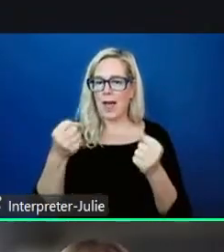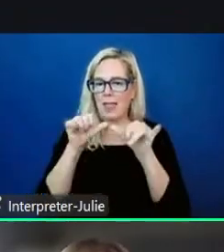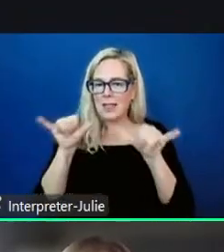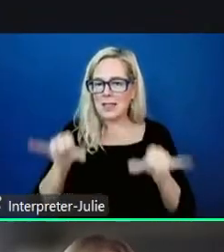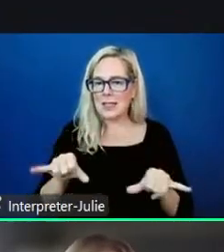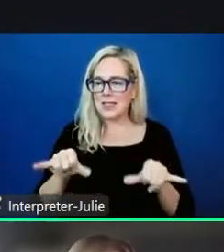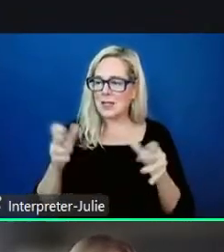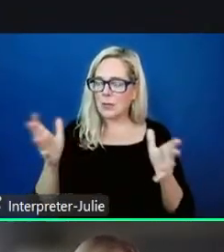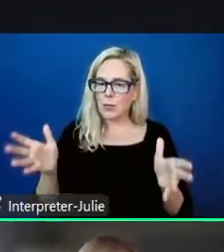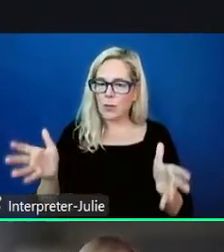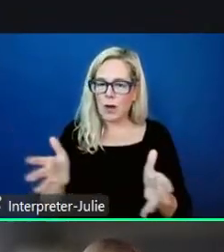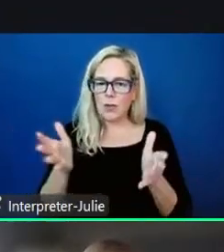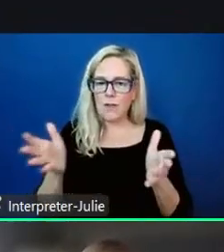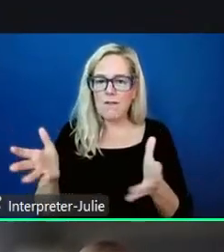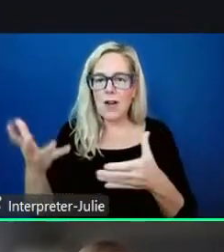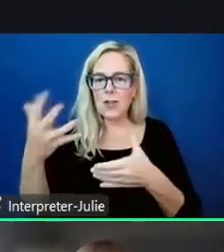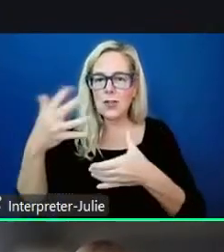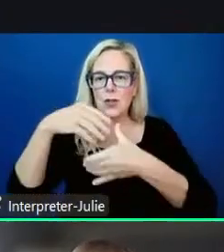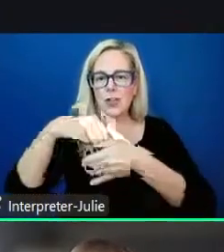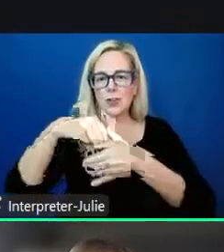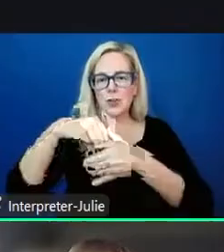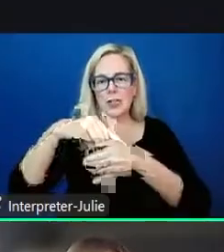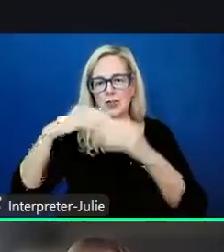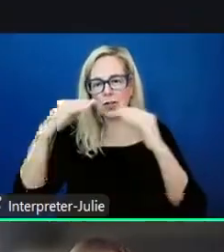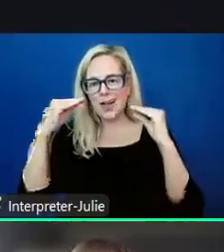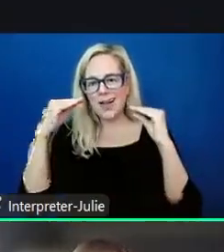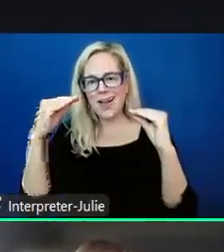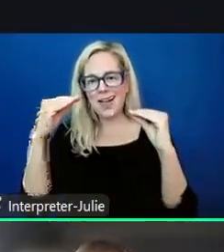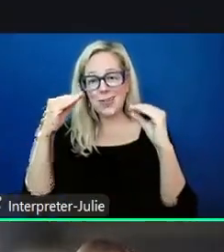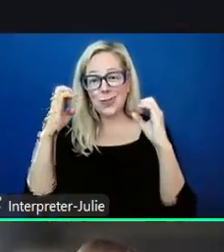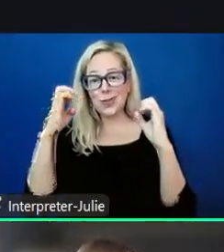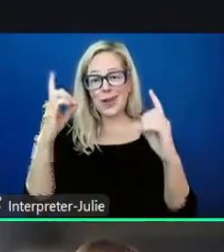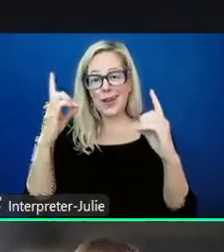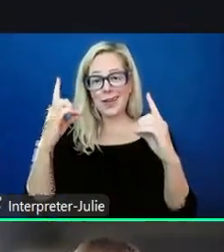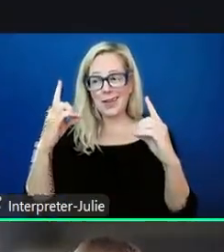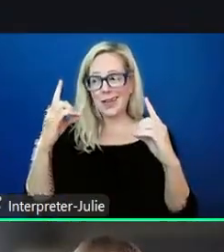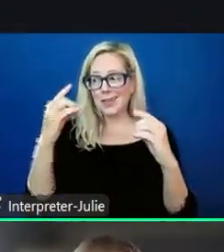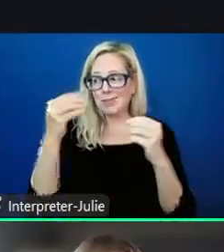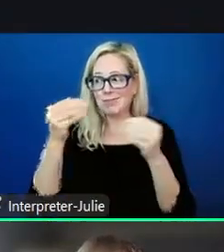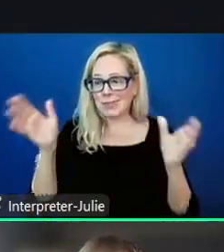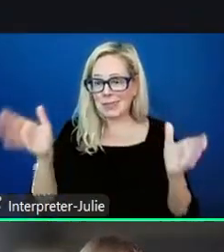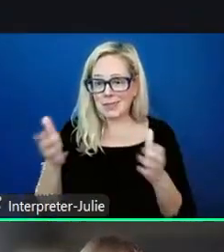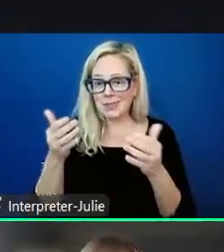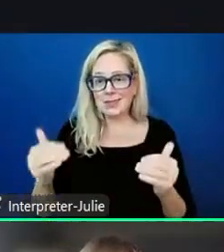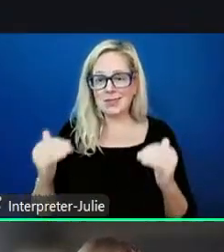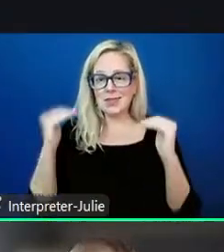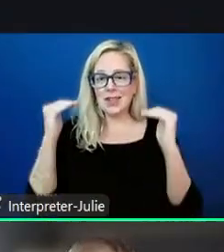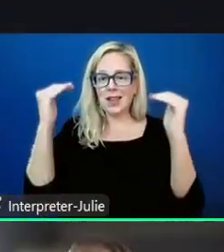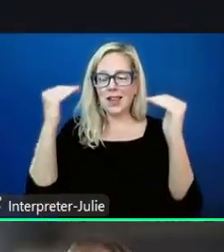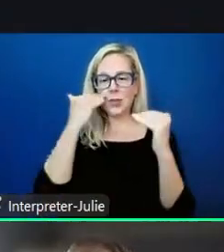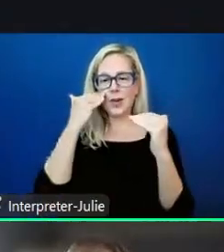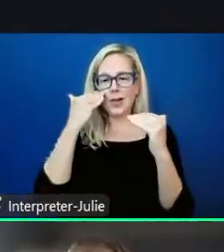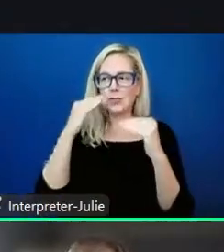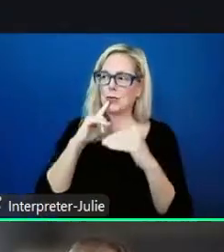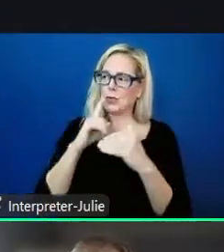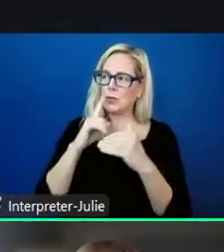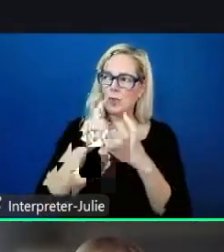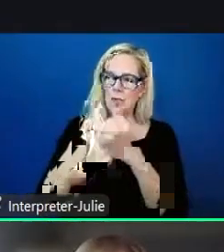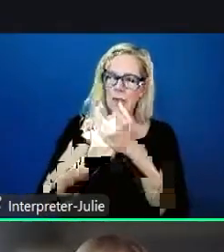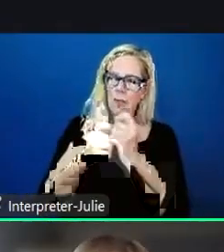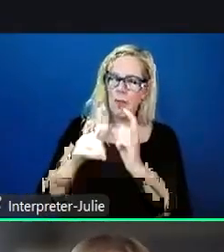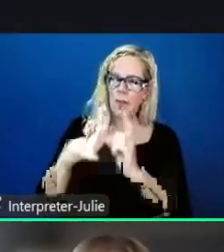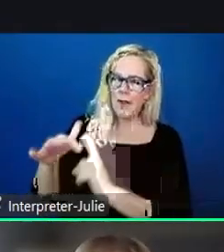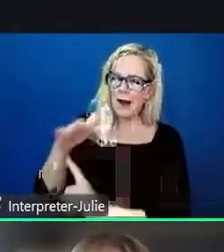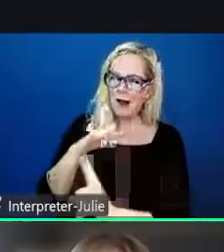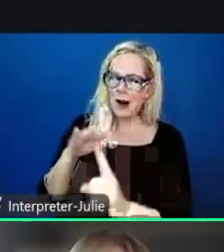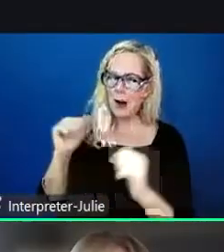inclusion through educating, building that awareness, and developing disability competencies to create a supportive environment for all